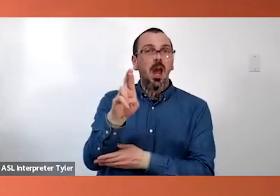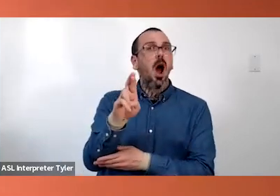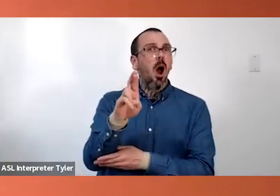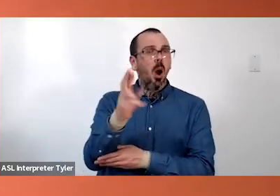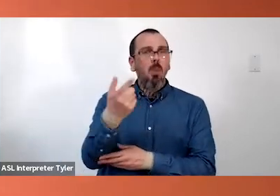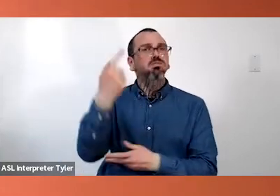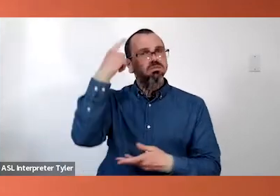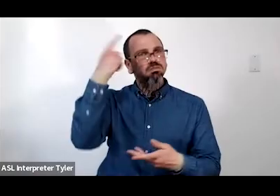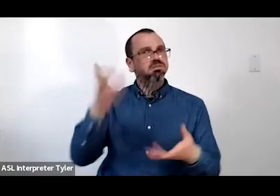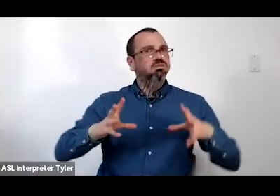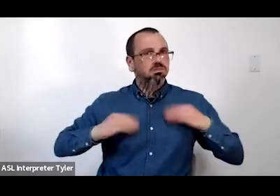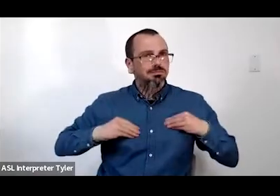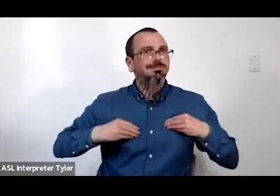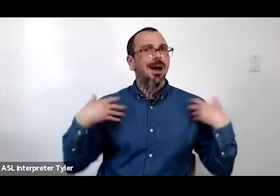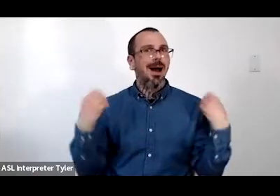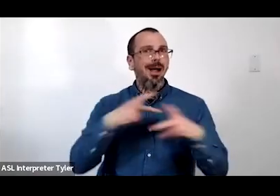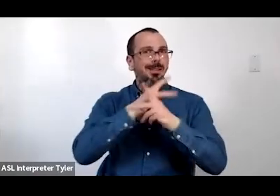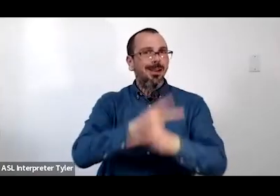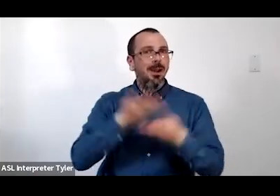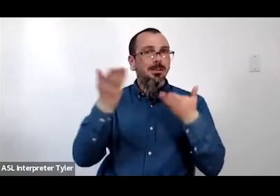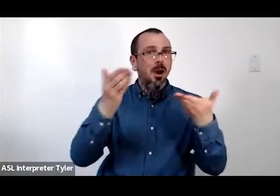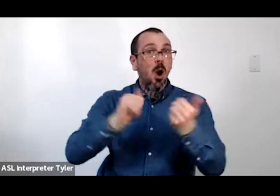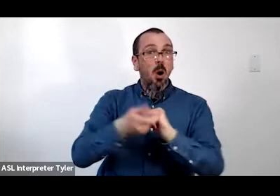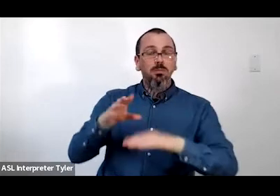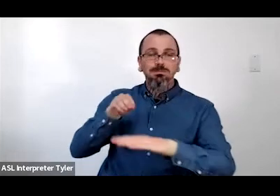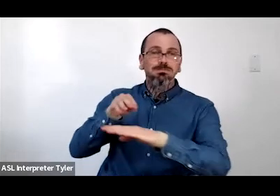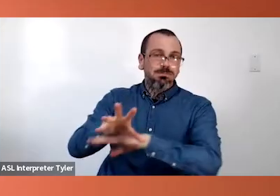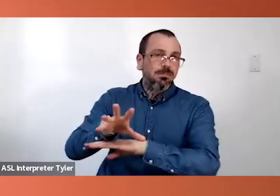eating disorders concerns in gender